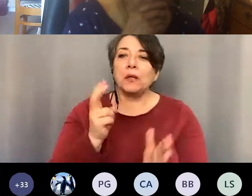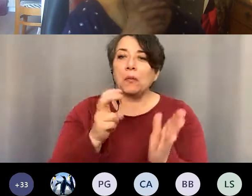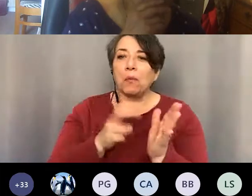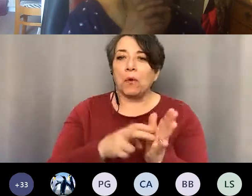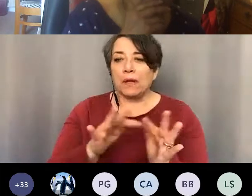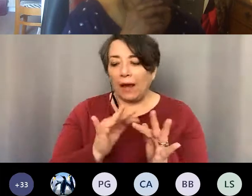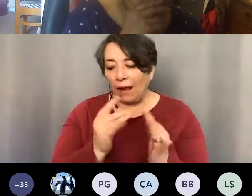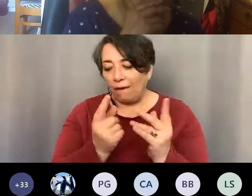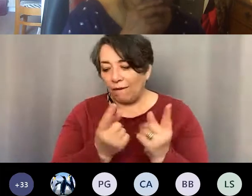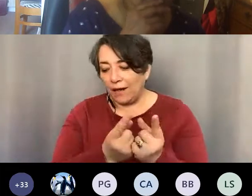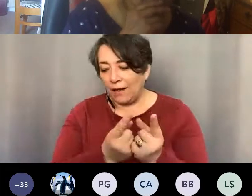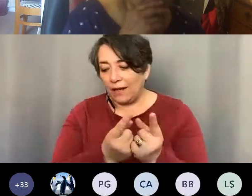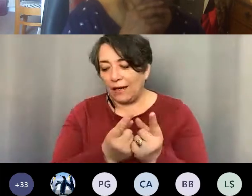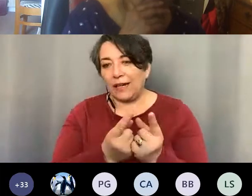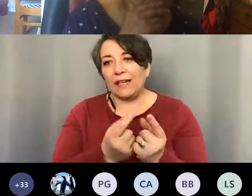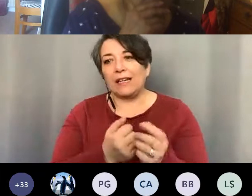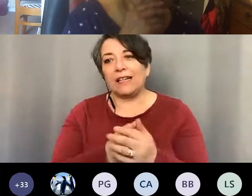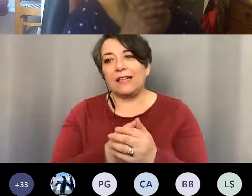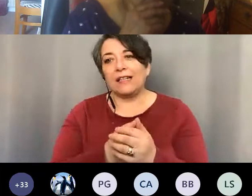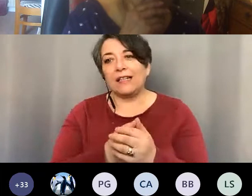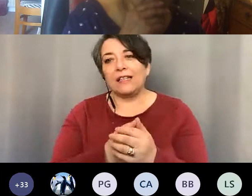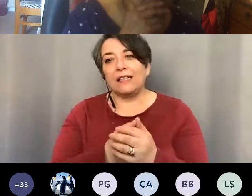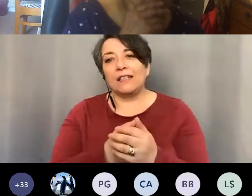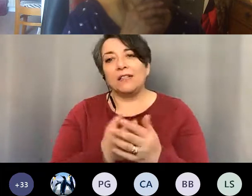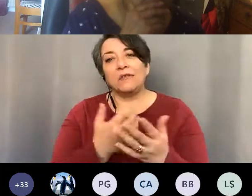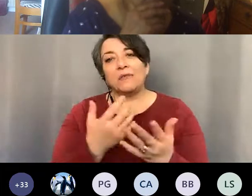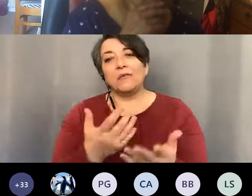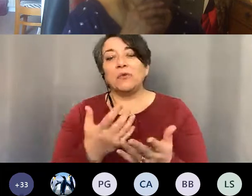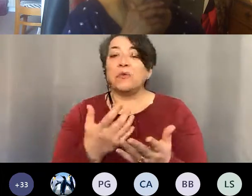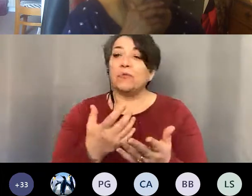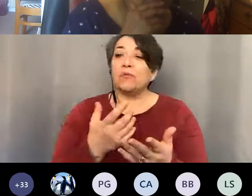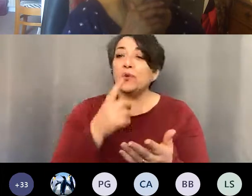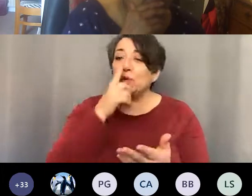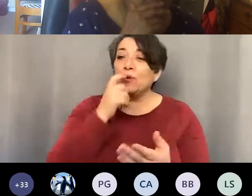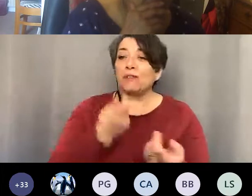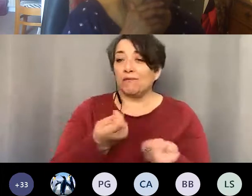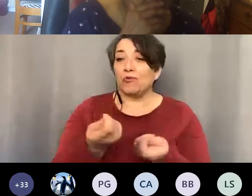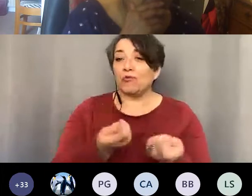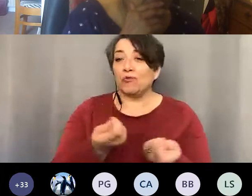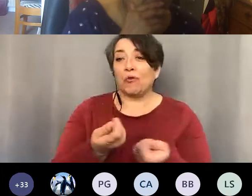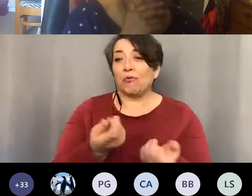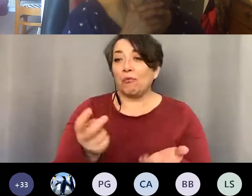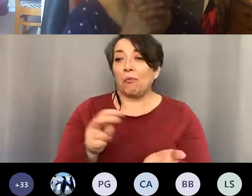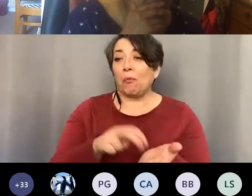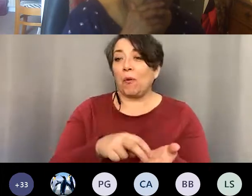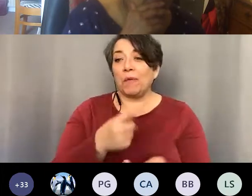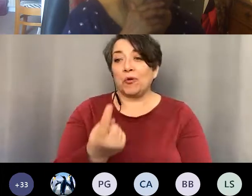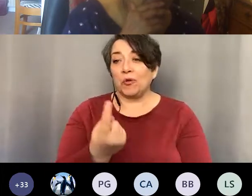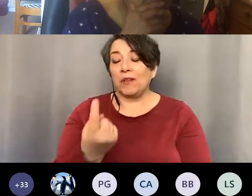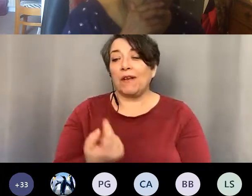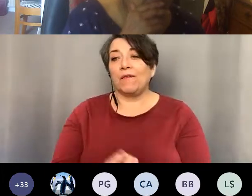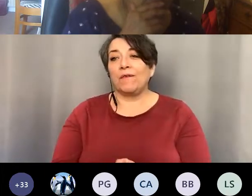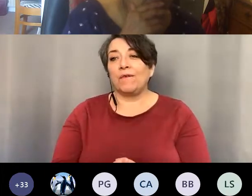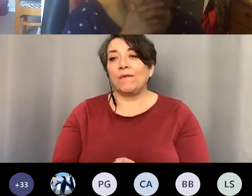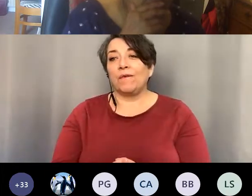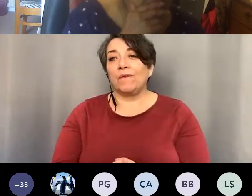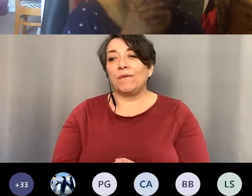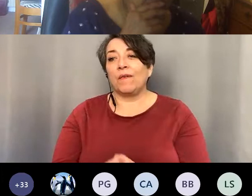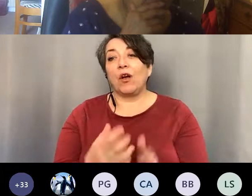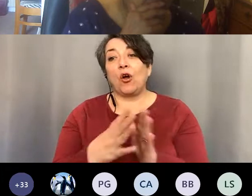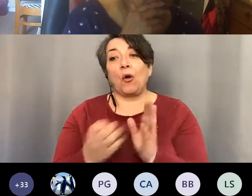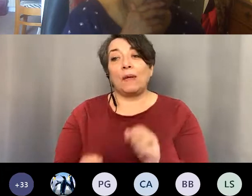control of making that appointment yourself. We would, however, also copy that to your GP, so